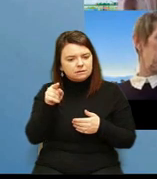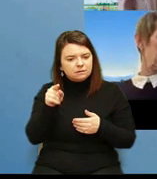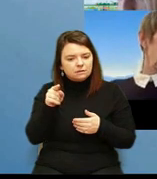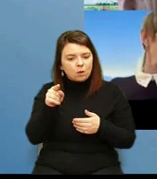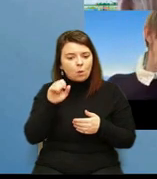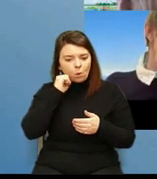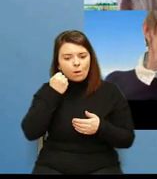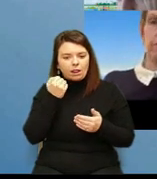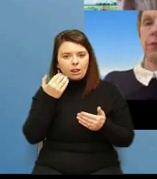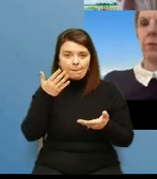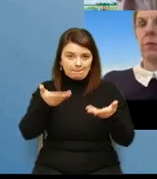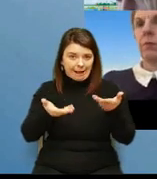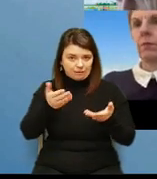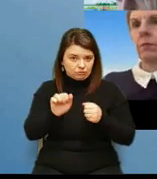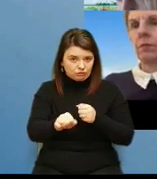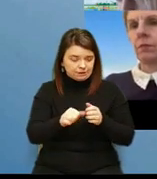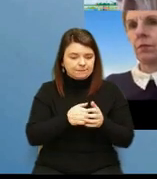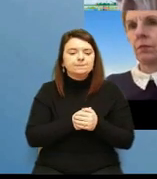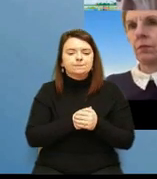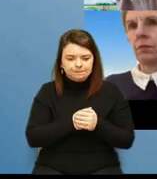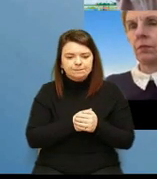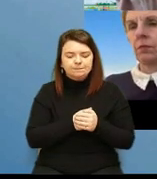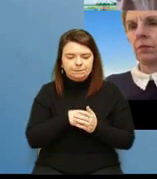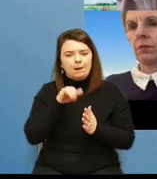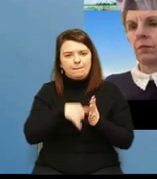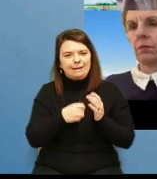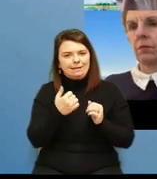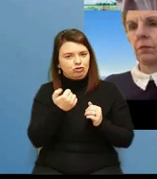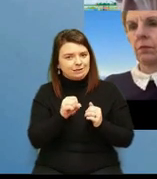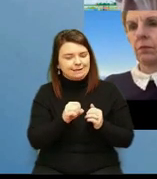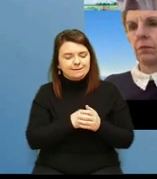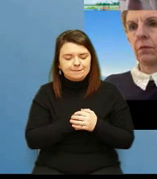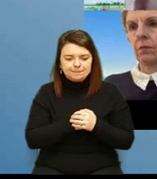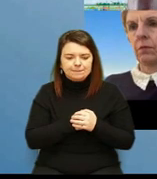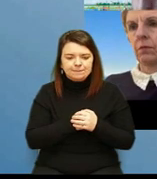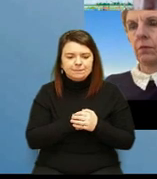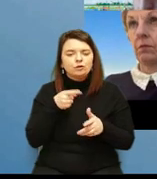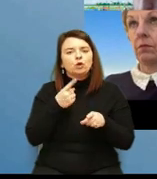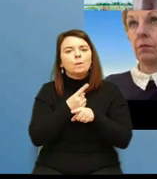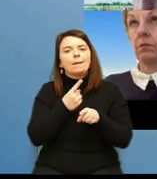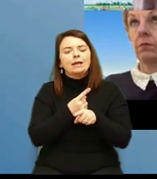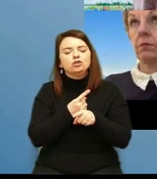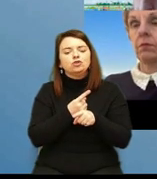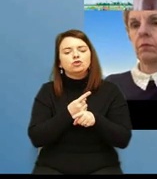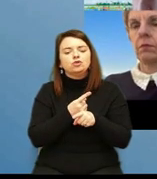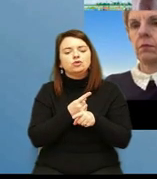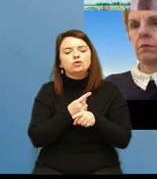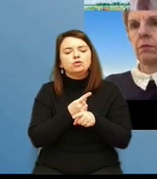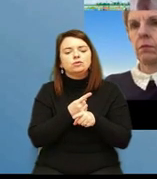current estimate for the total year is to be on balance. Yes, correct. Read on page 116,